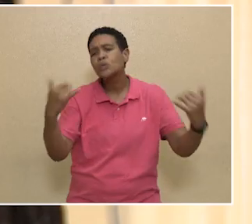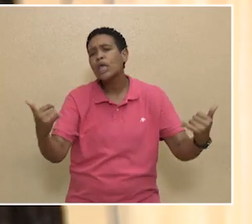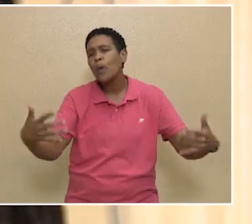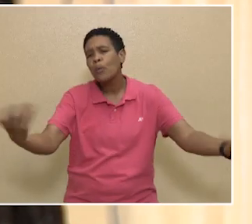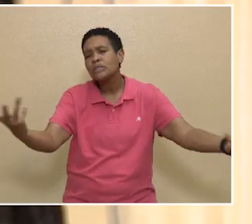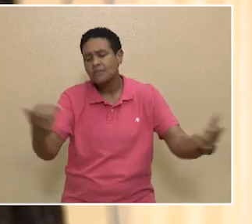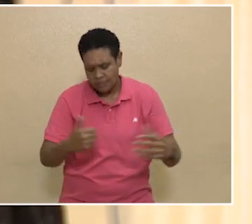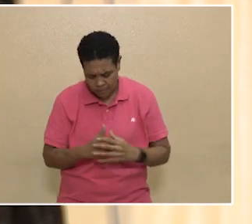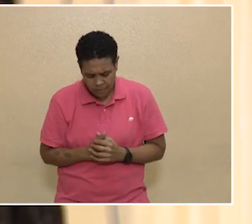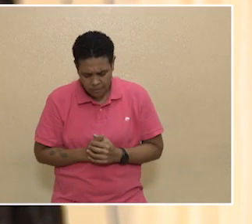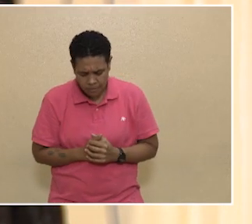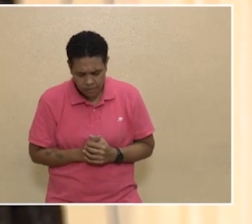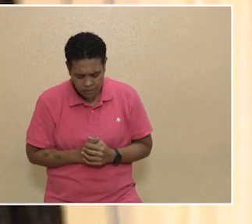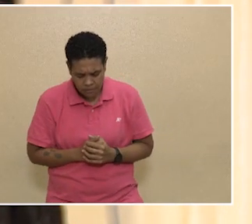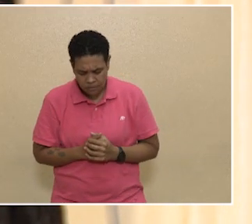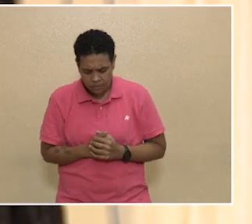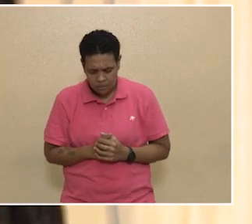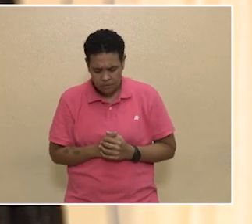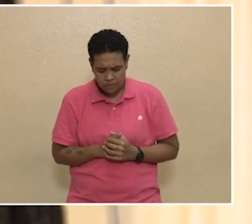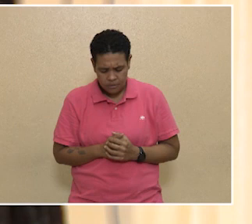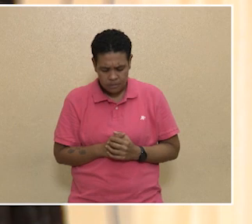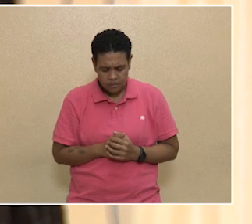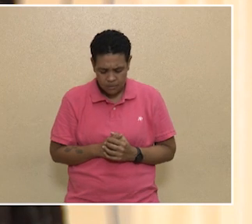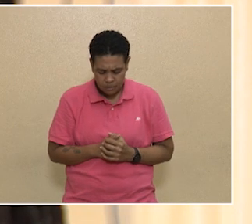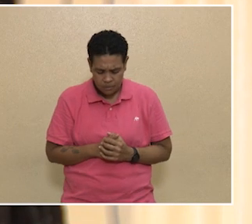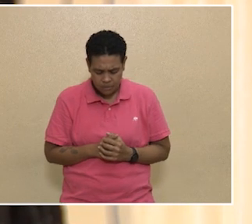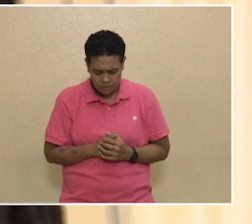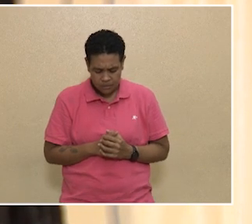numbers. Effective